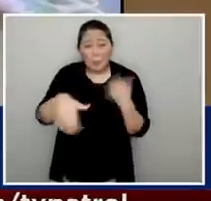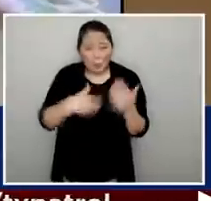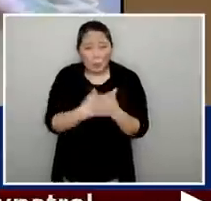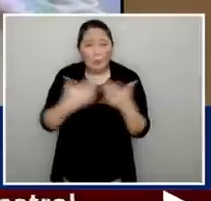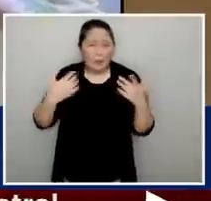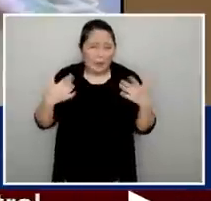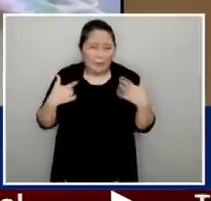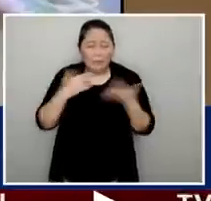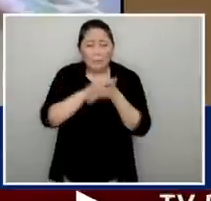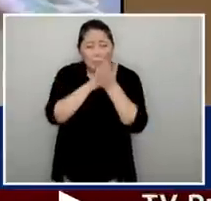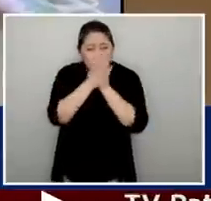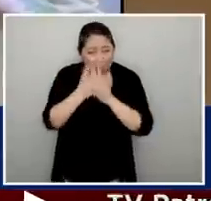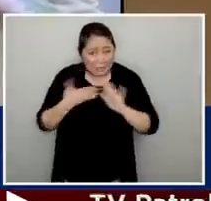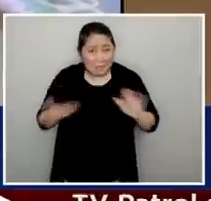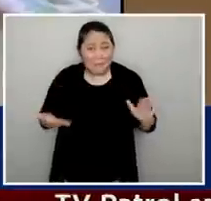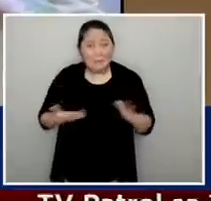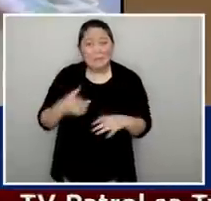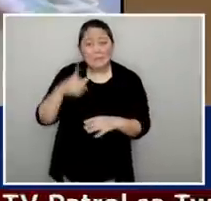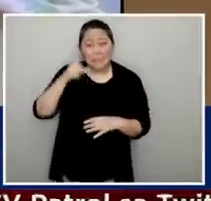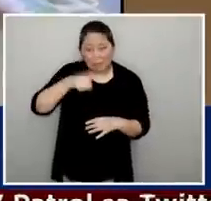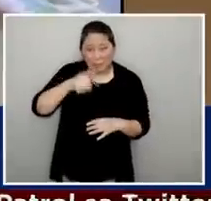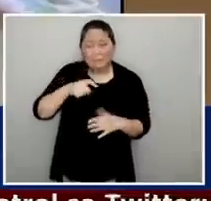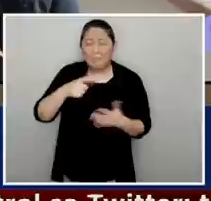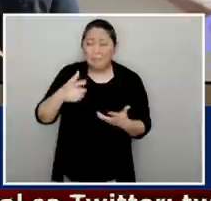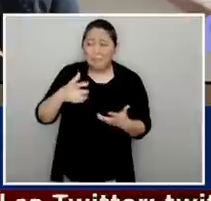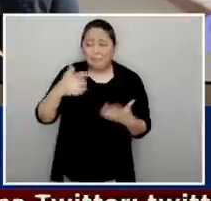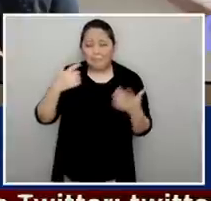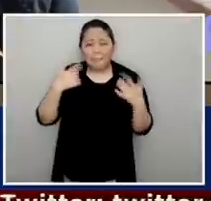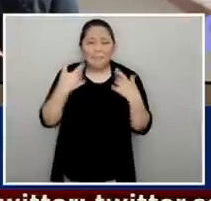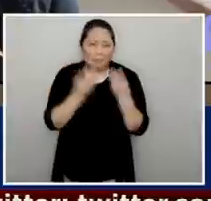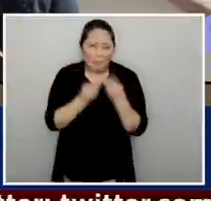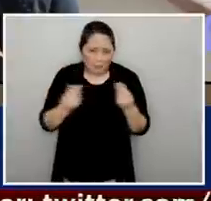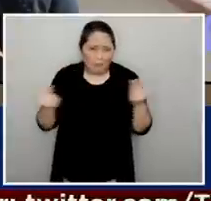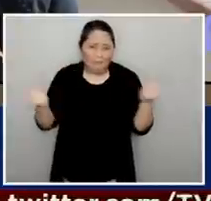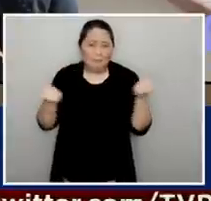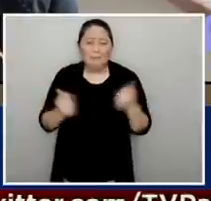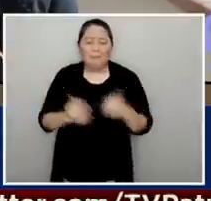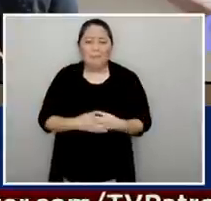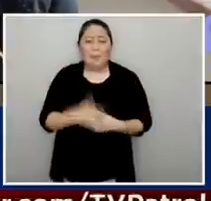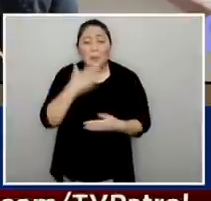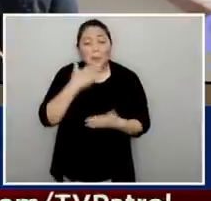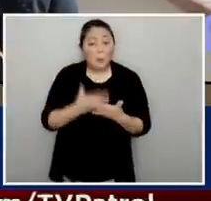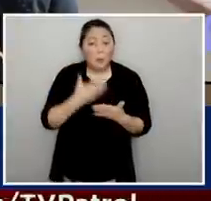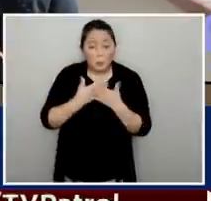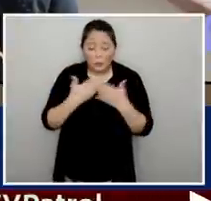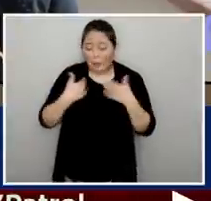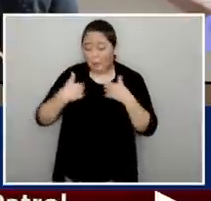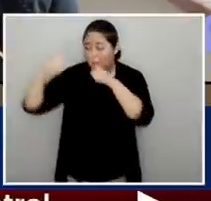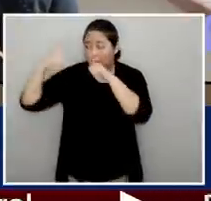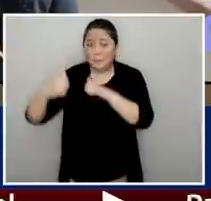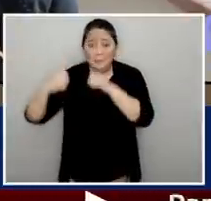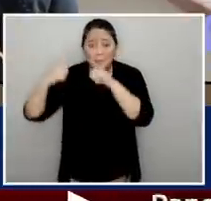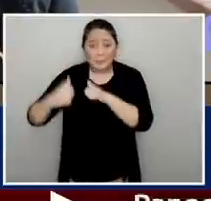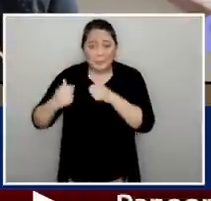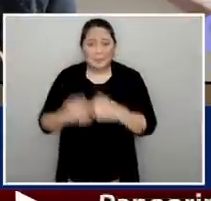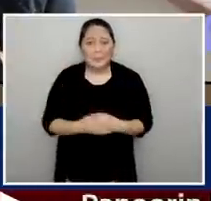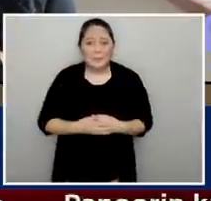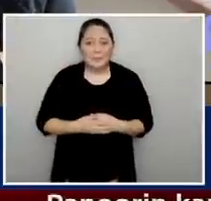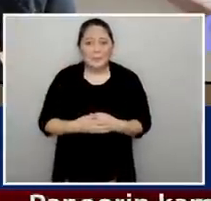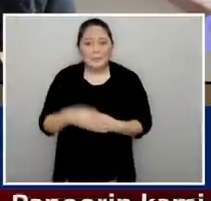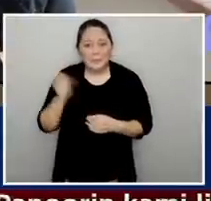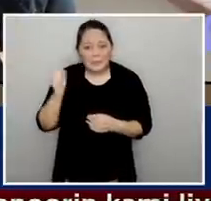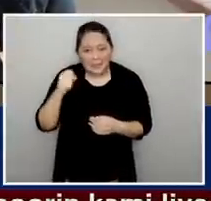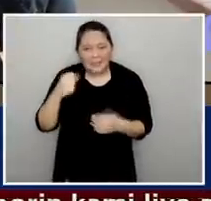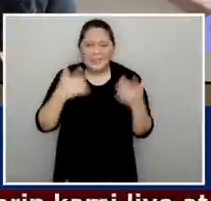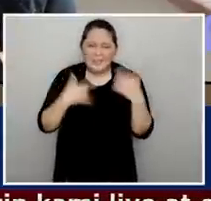we deserve that peace and resolution. It's a mutual thing that we had issues and it